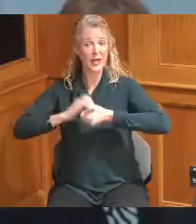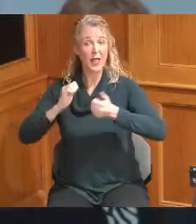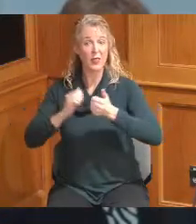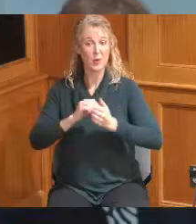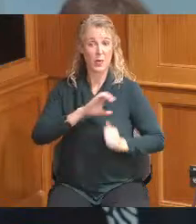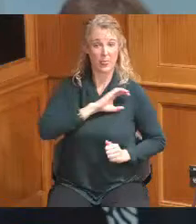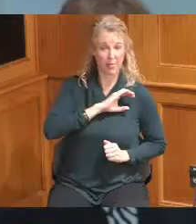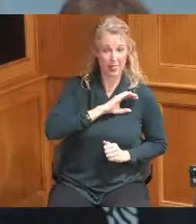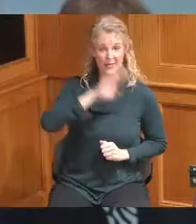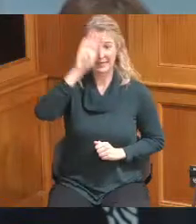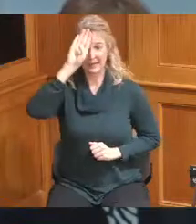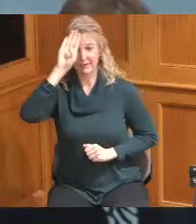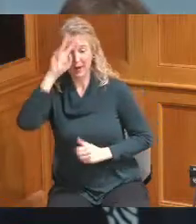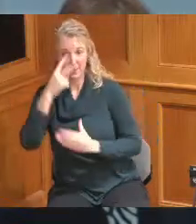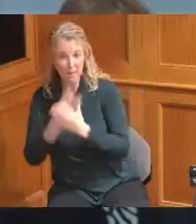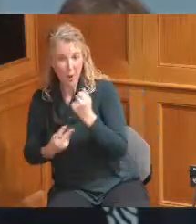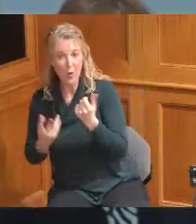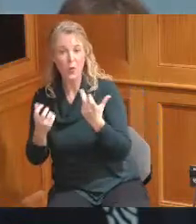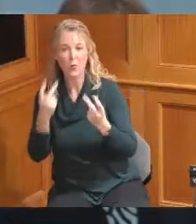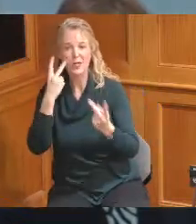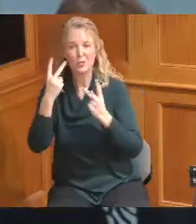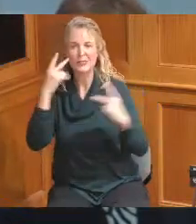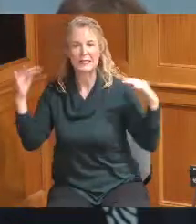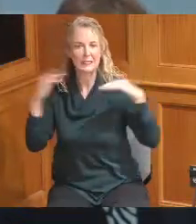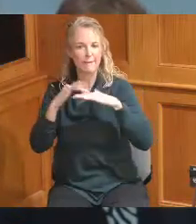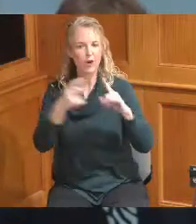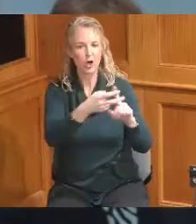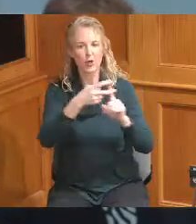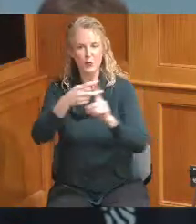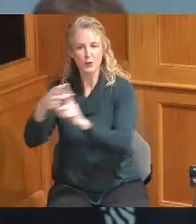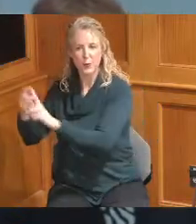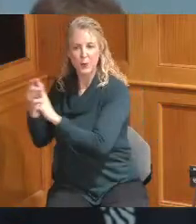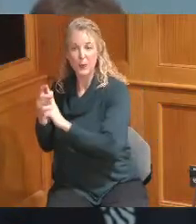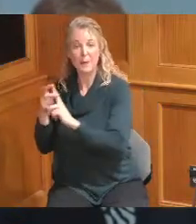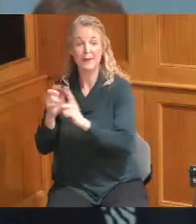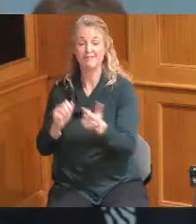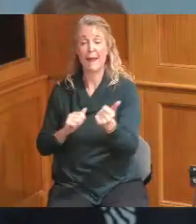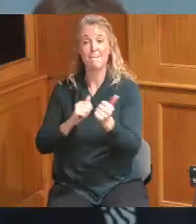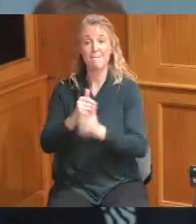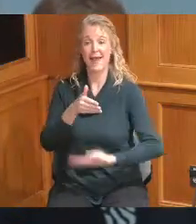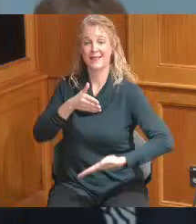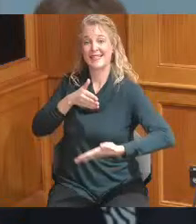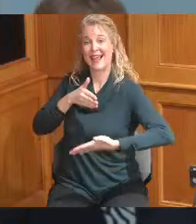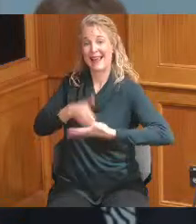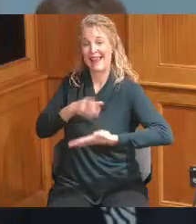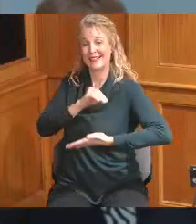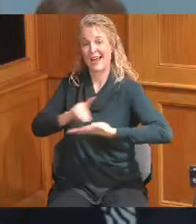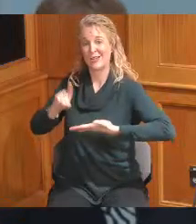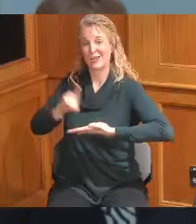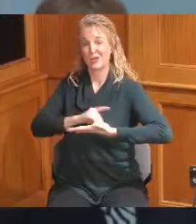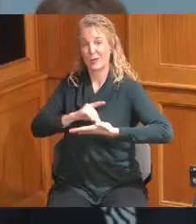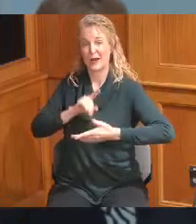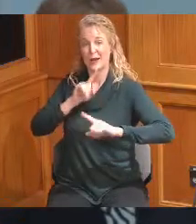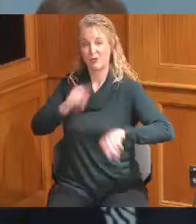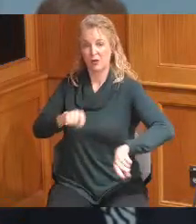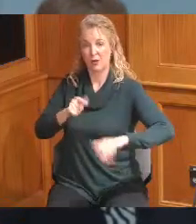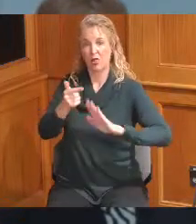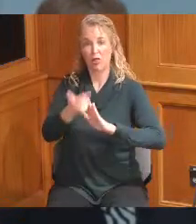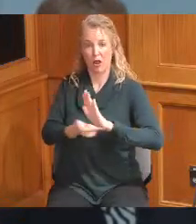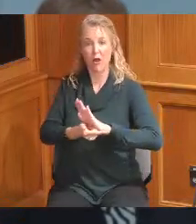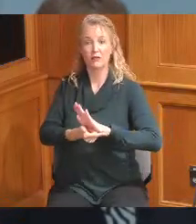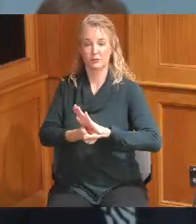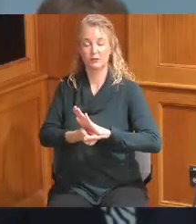and fire departments to enhance diverse recruitment, and passing an anti-discrimination ordinance.